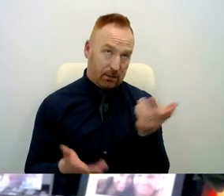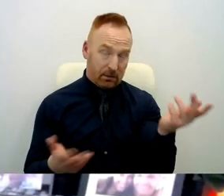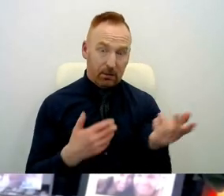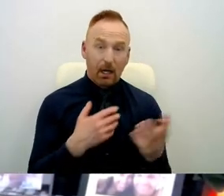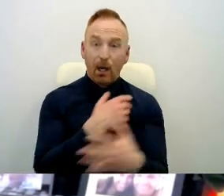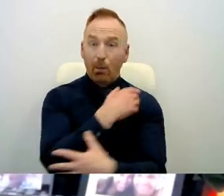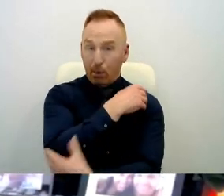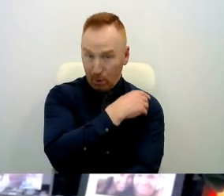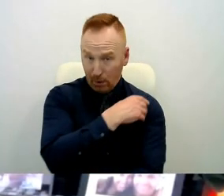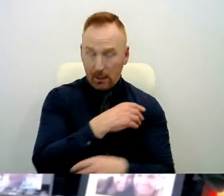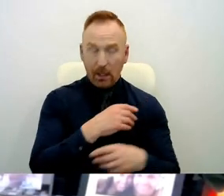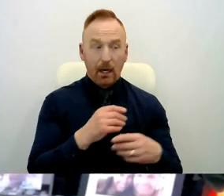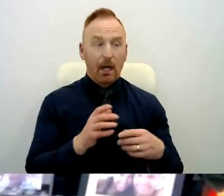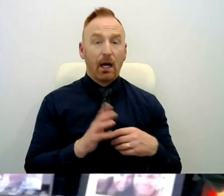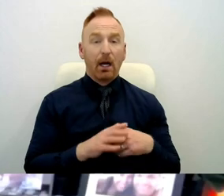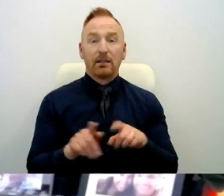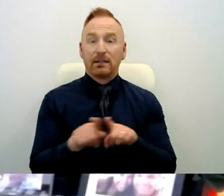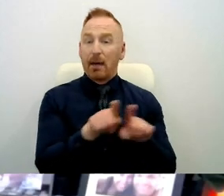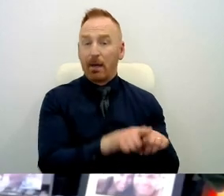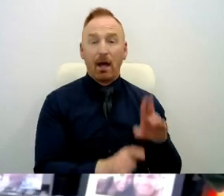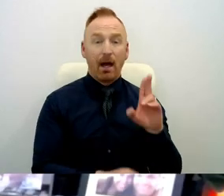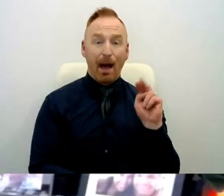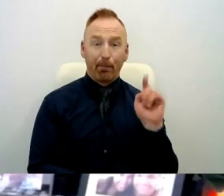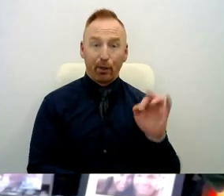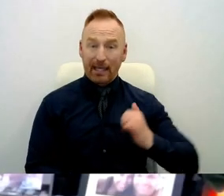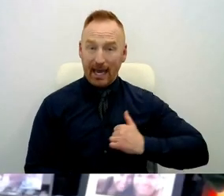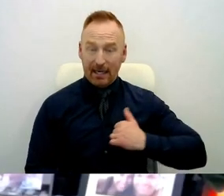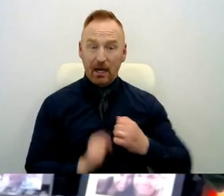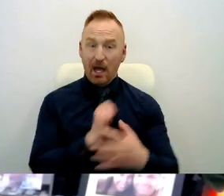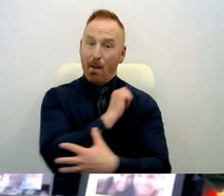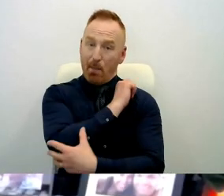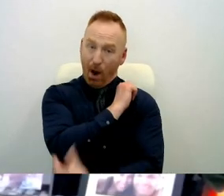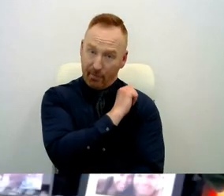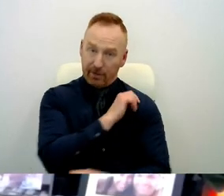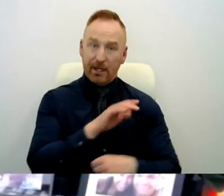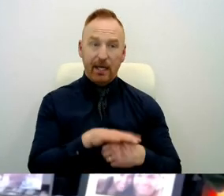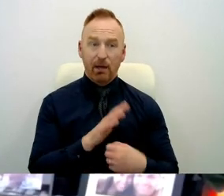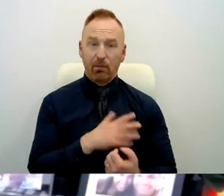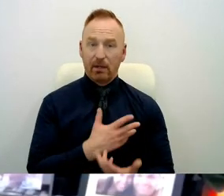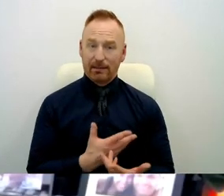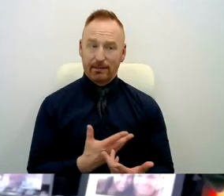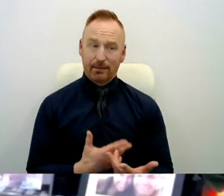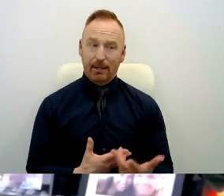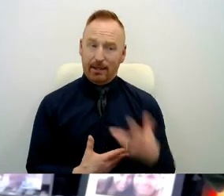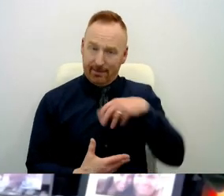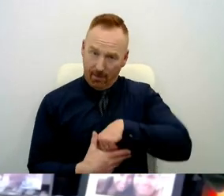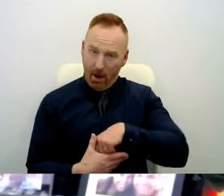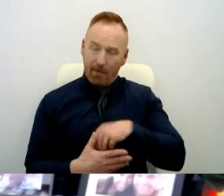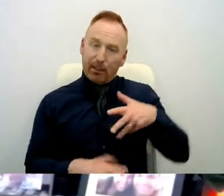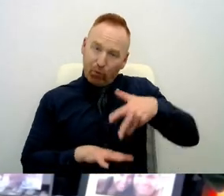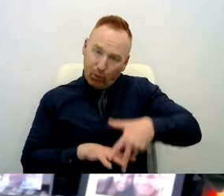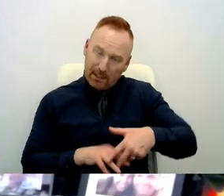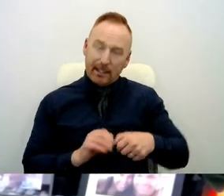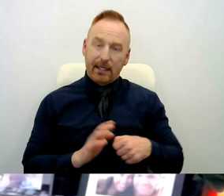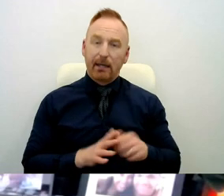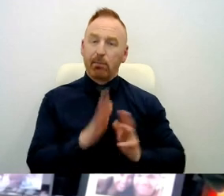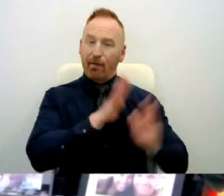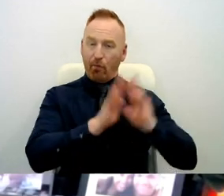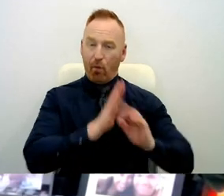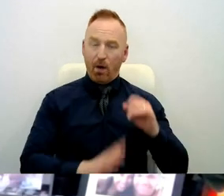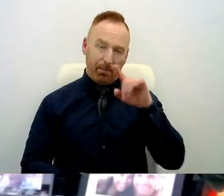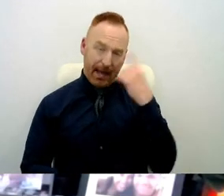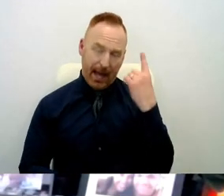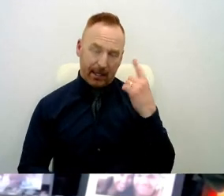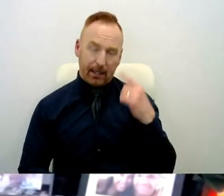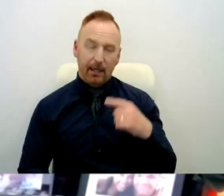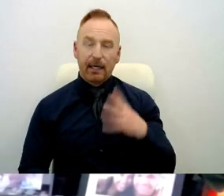Blacks were poor, as was in Upper Canada. Poverty was a basic component of the early Black experience. Remember that first